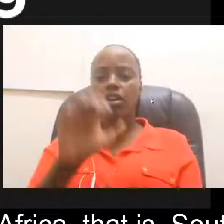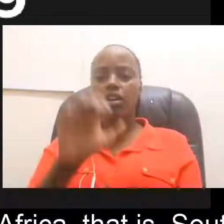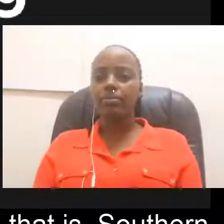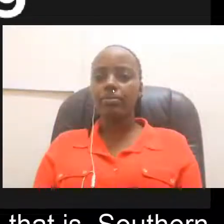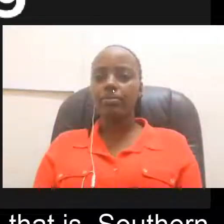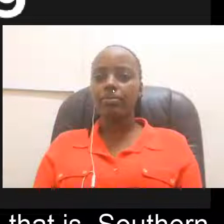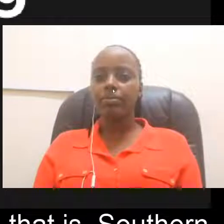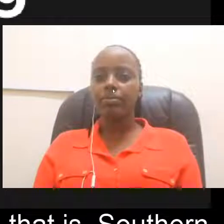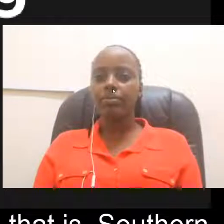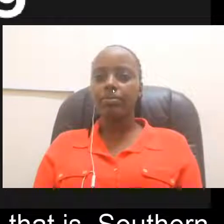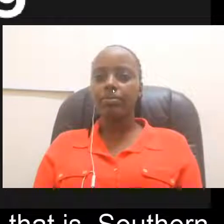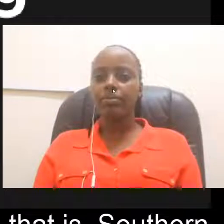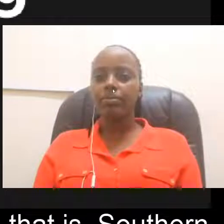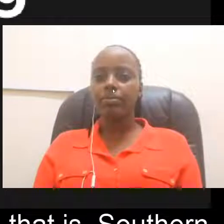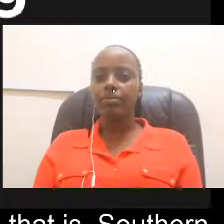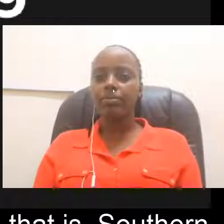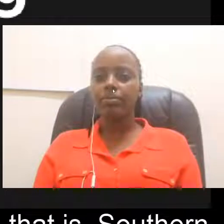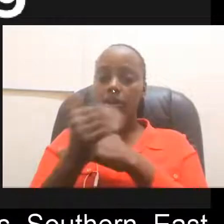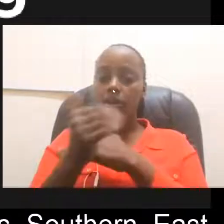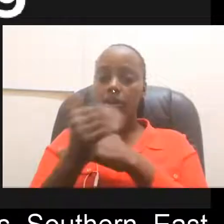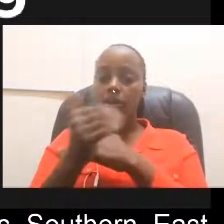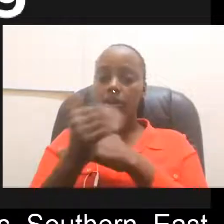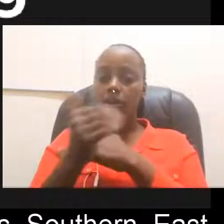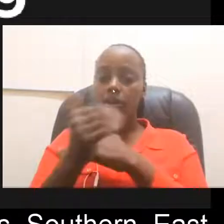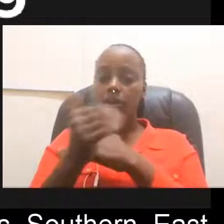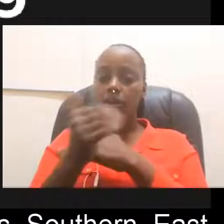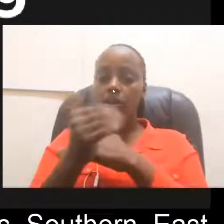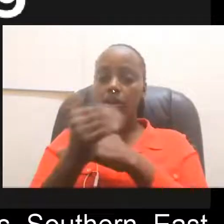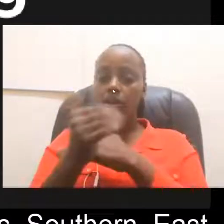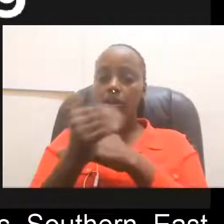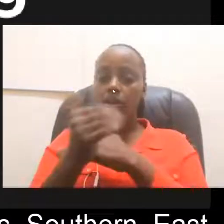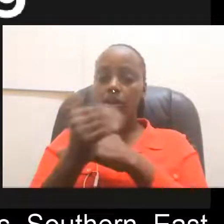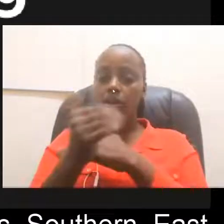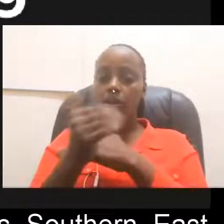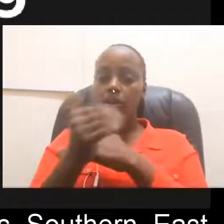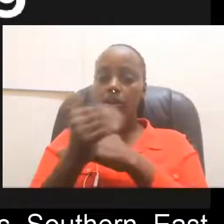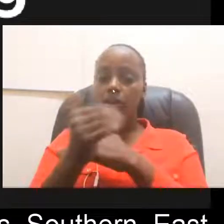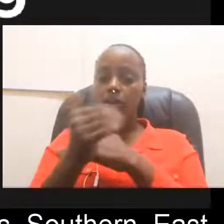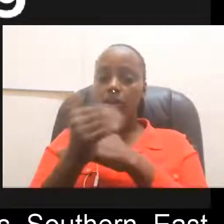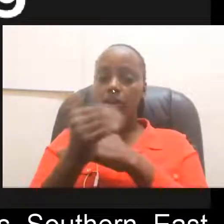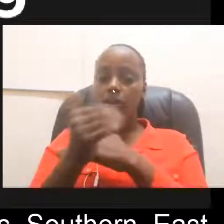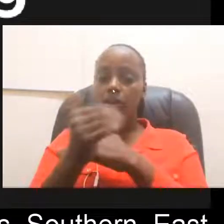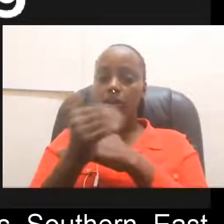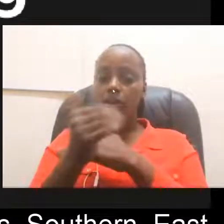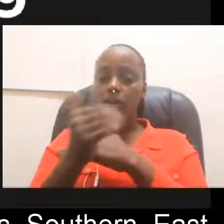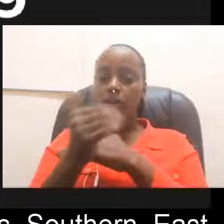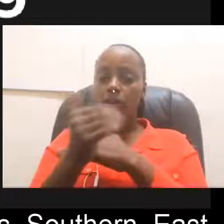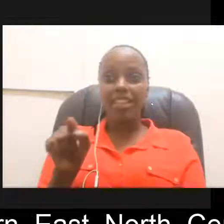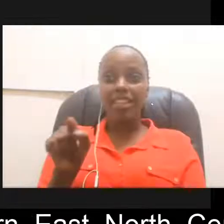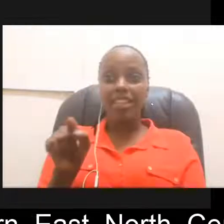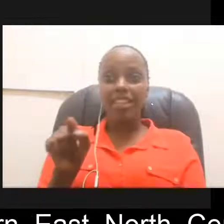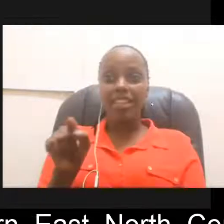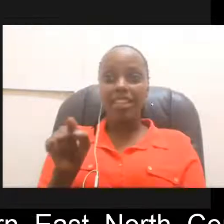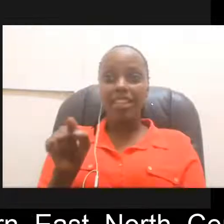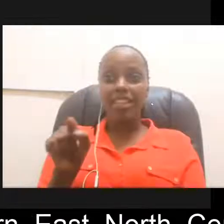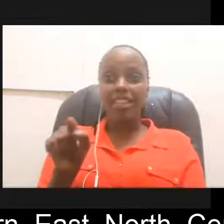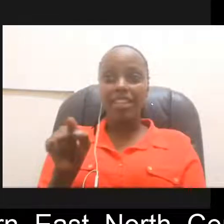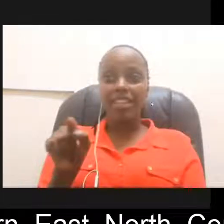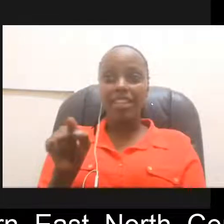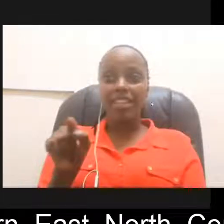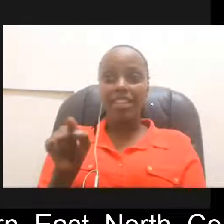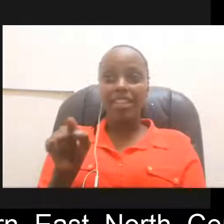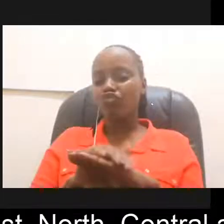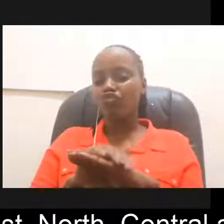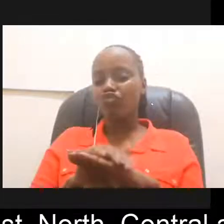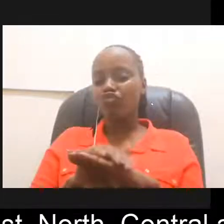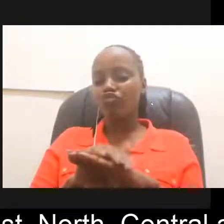Good morning, Anita. Good morning, everyone. It's a real pleasure to meet